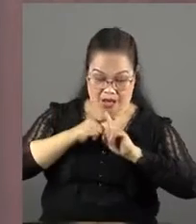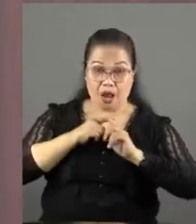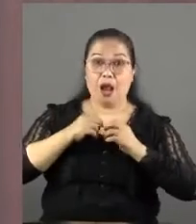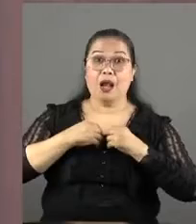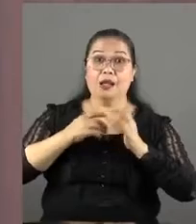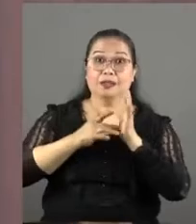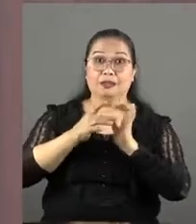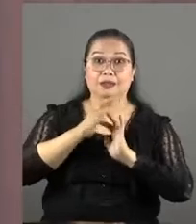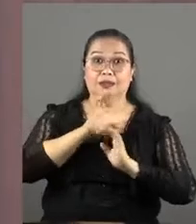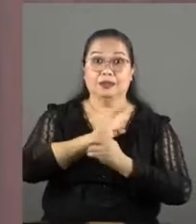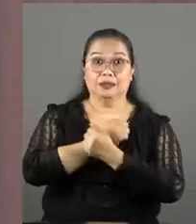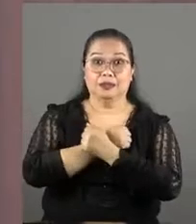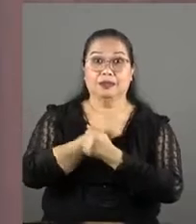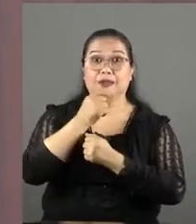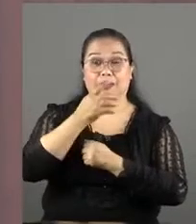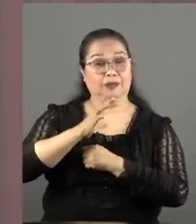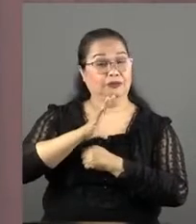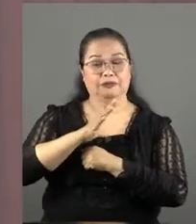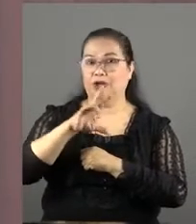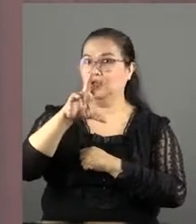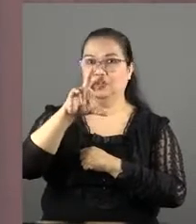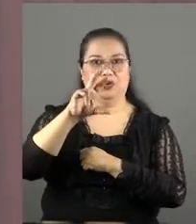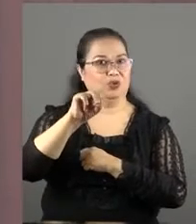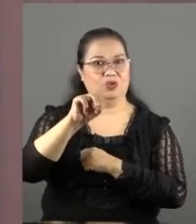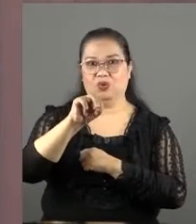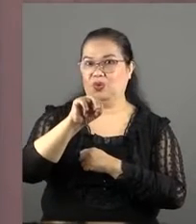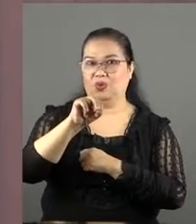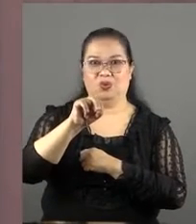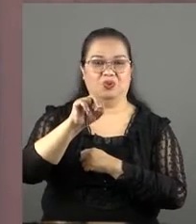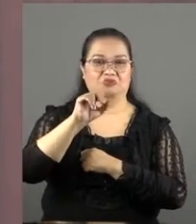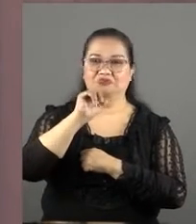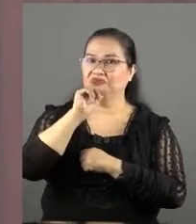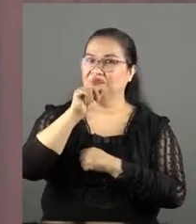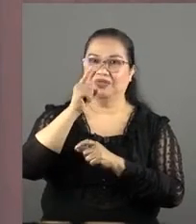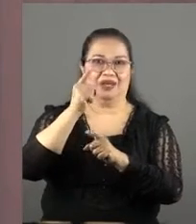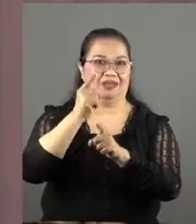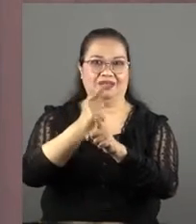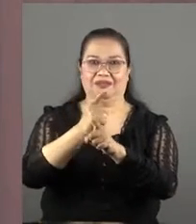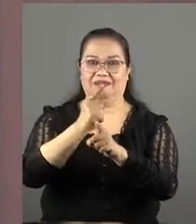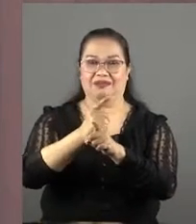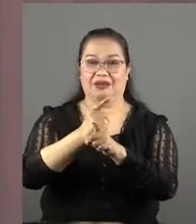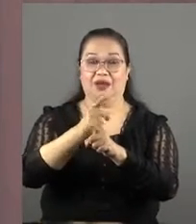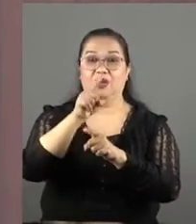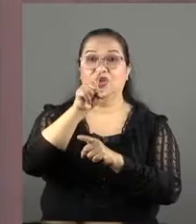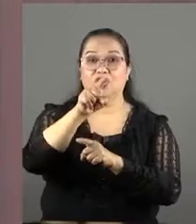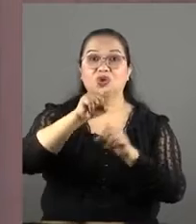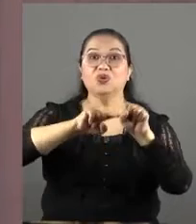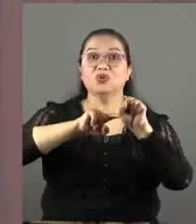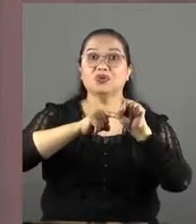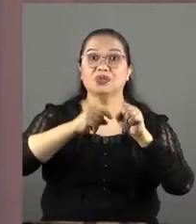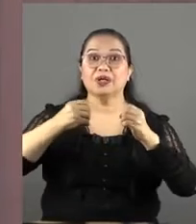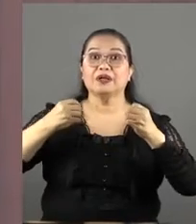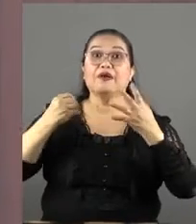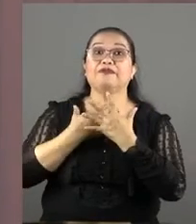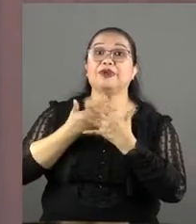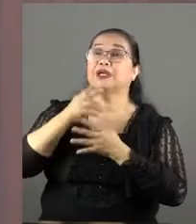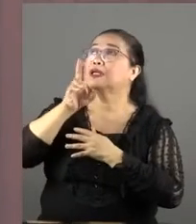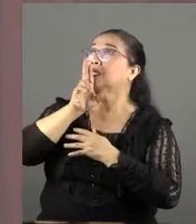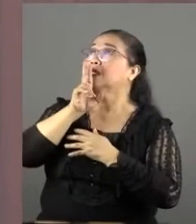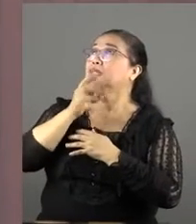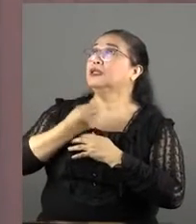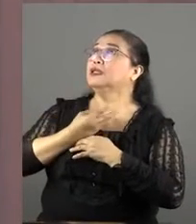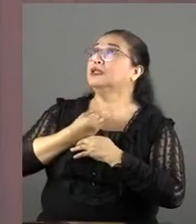need to love Jesus and you'll be fine. That's not how it begins. You begin with the terror of the Lord.